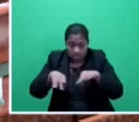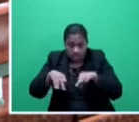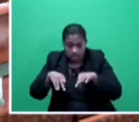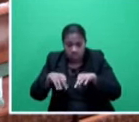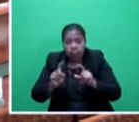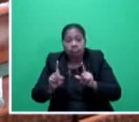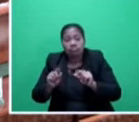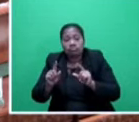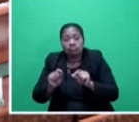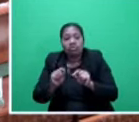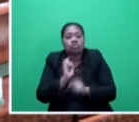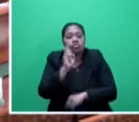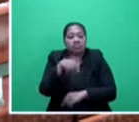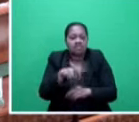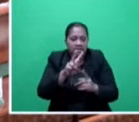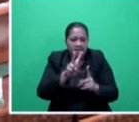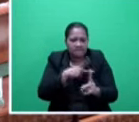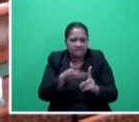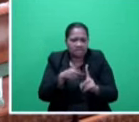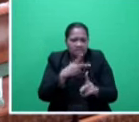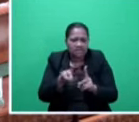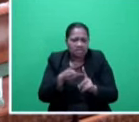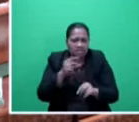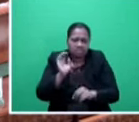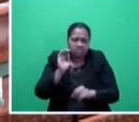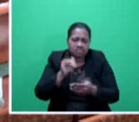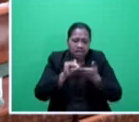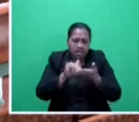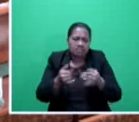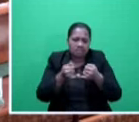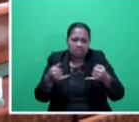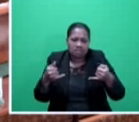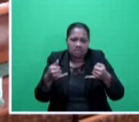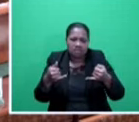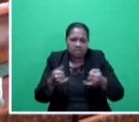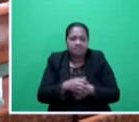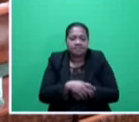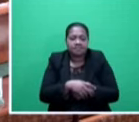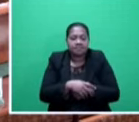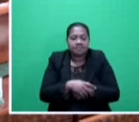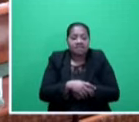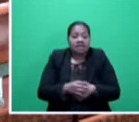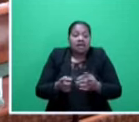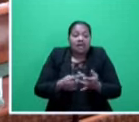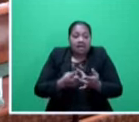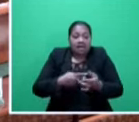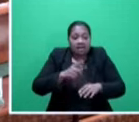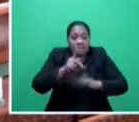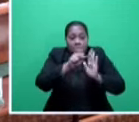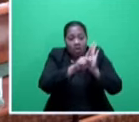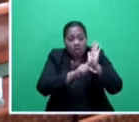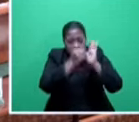Domestic Violence Helpline, No Drop Policy and other policy initiatives which have